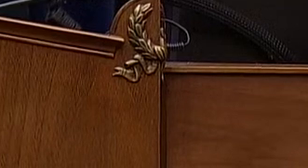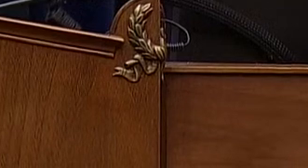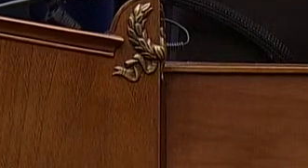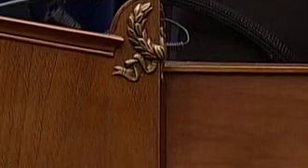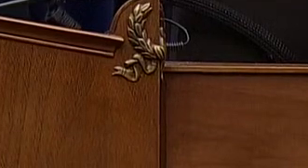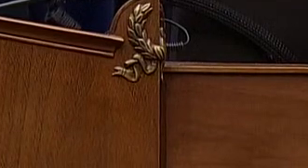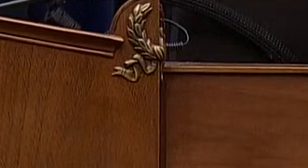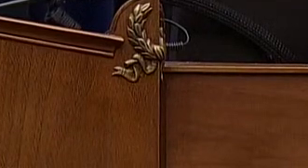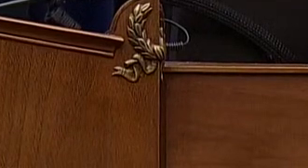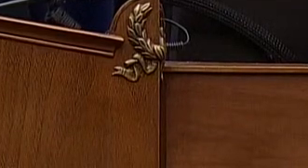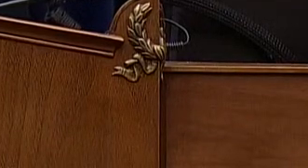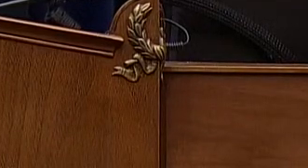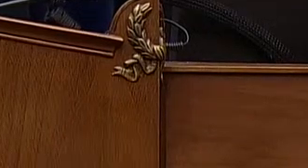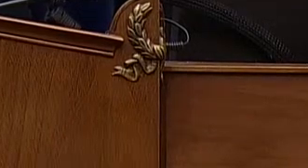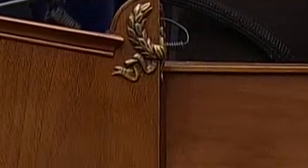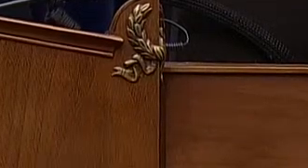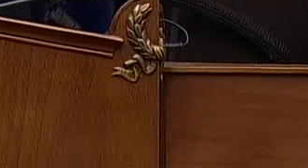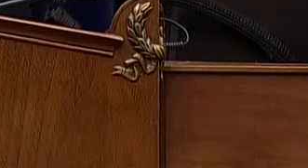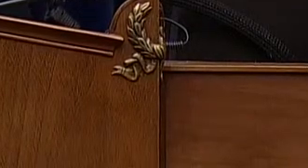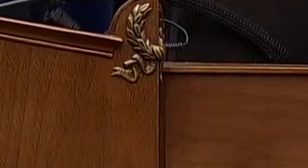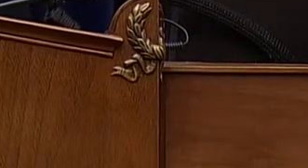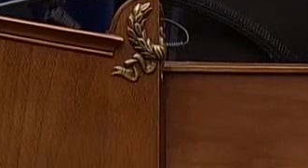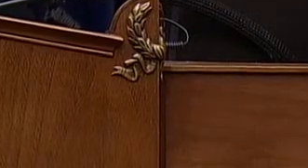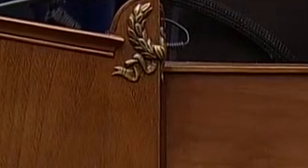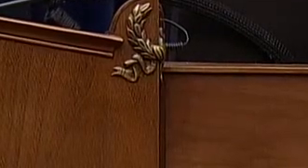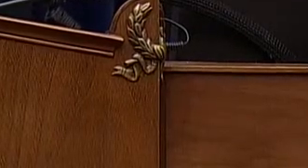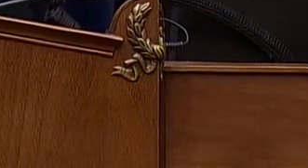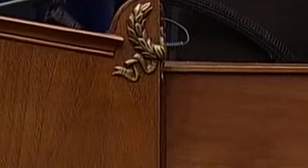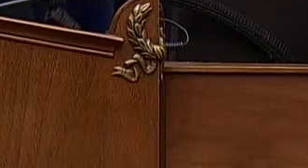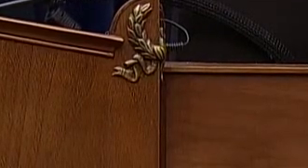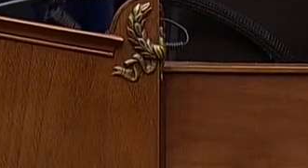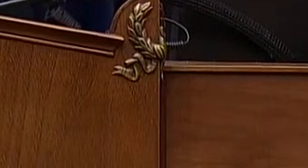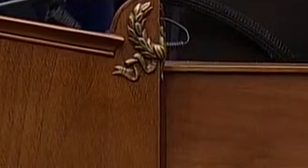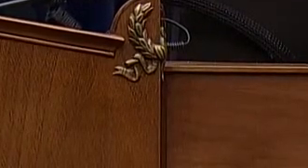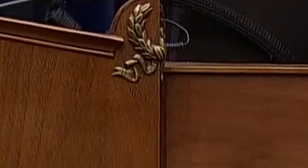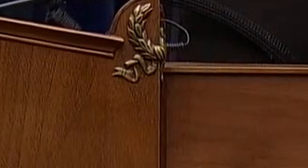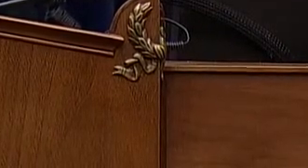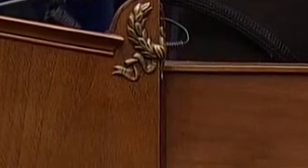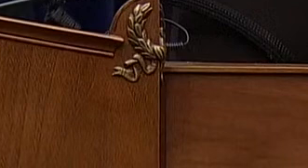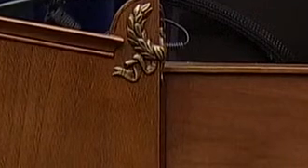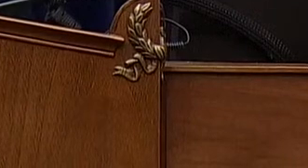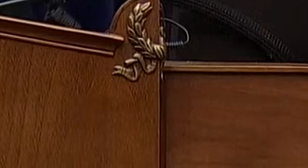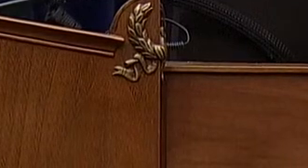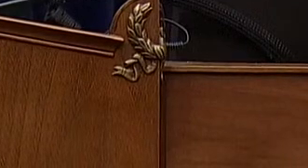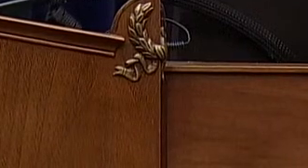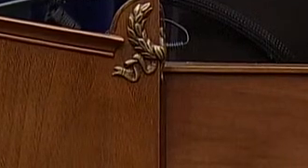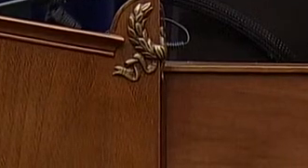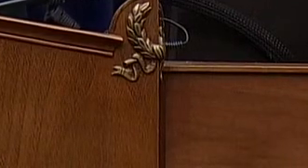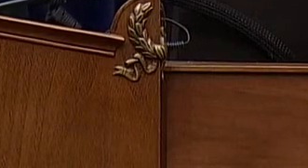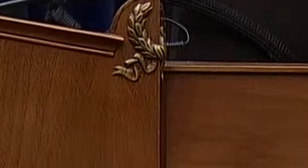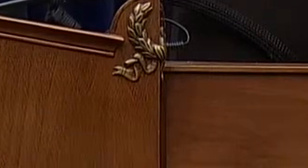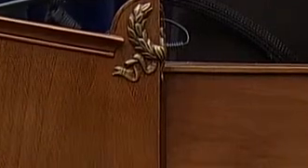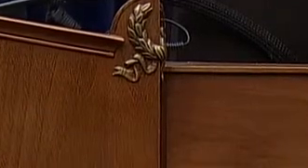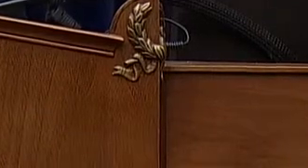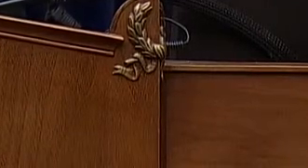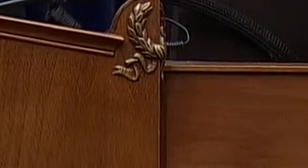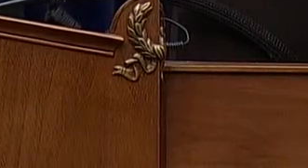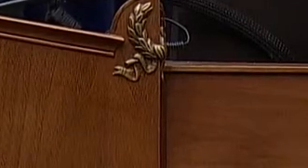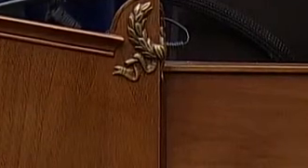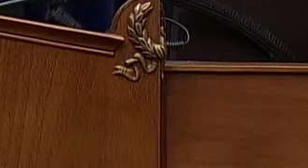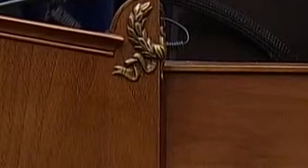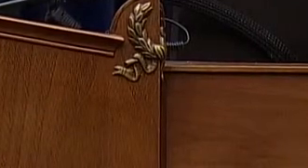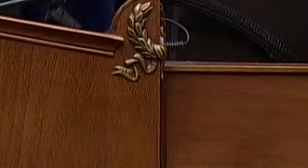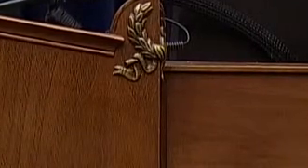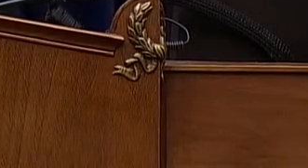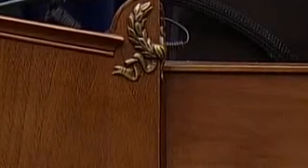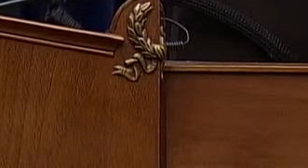critical operations of this body and other federal agencies within our border. The federal government leaned on our health